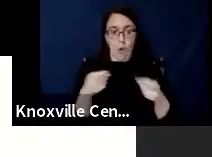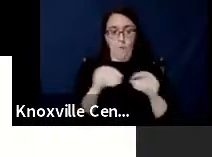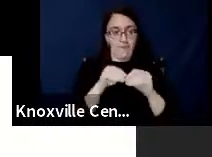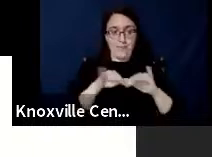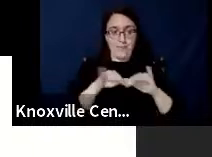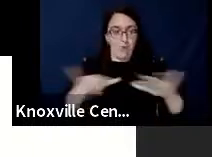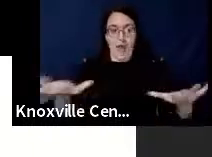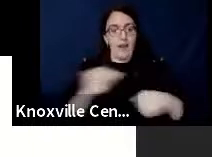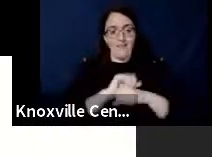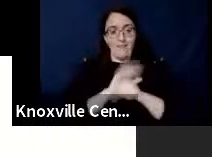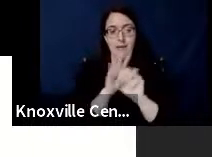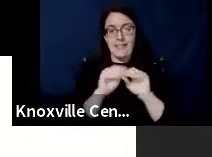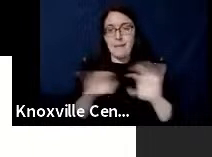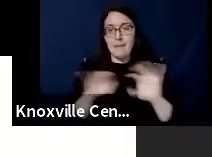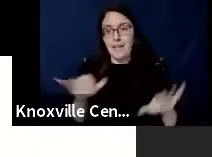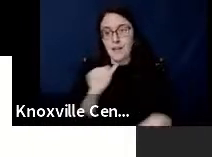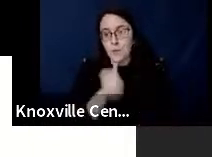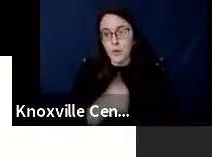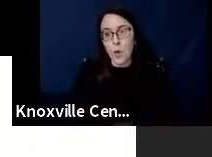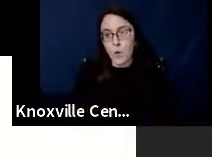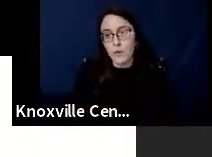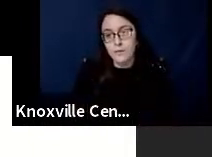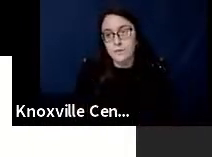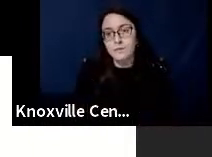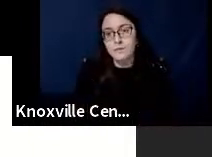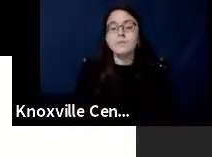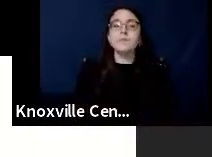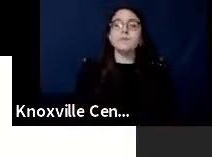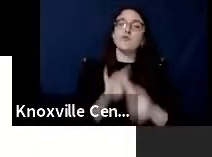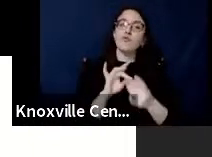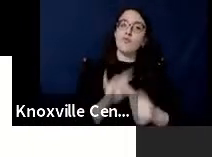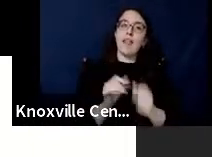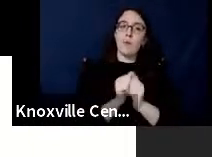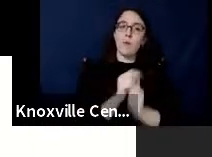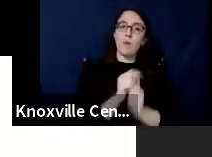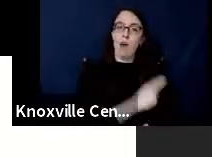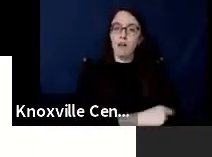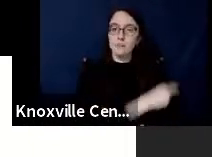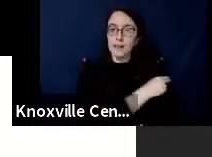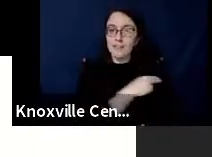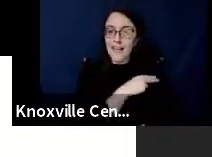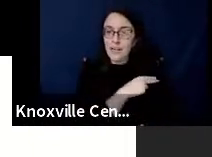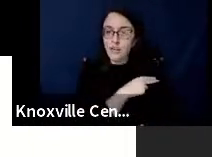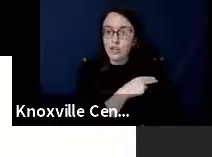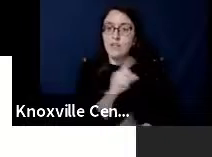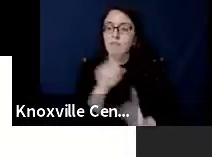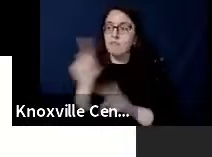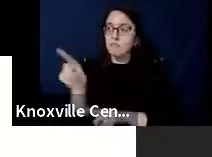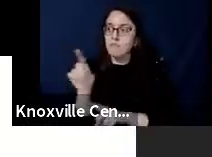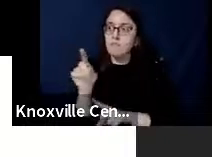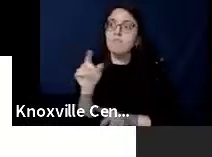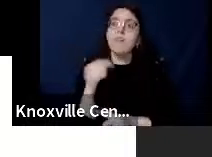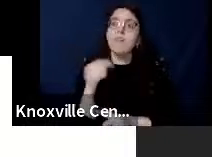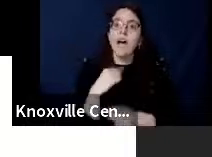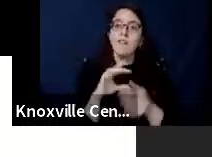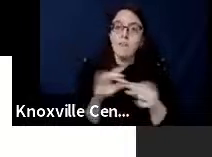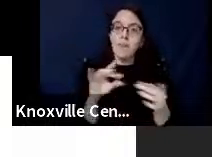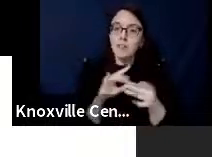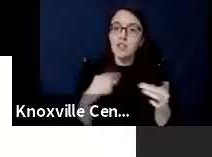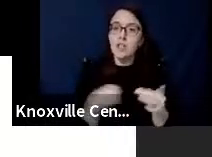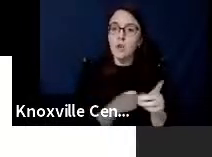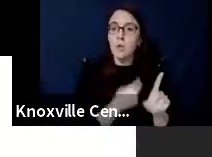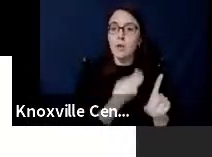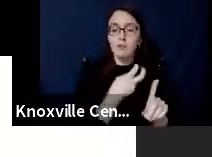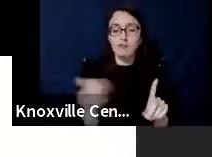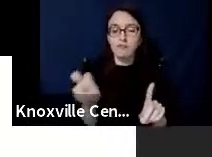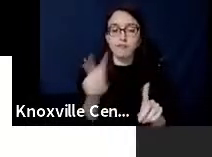slide, please. So as far as hospitalizations, I've mentioned over and over that we've transitioned to where looking